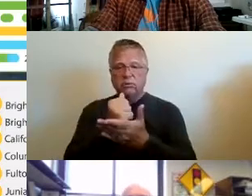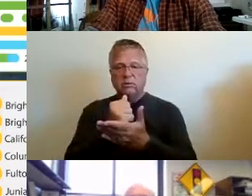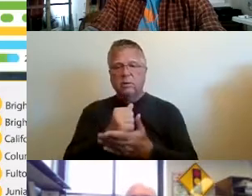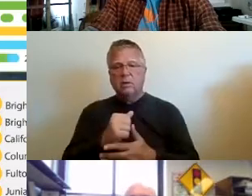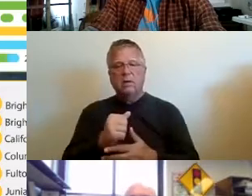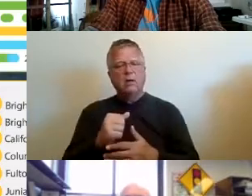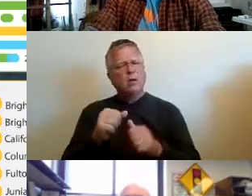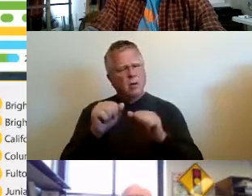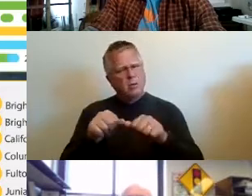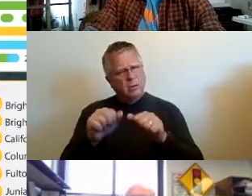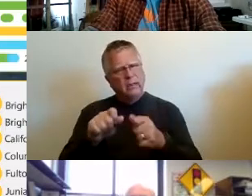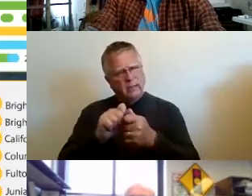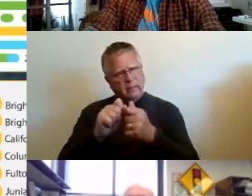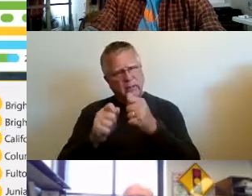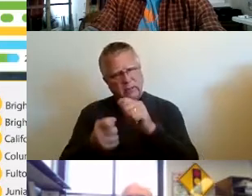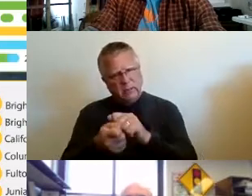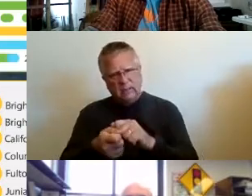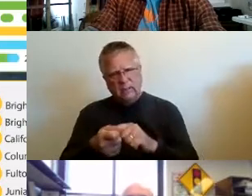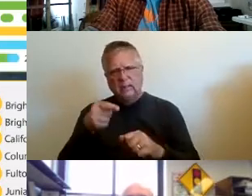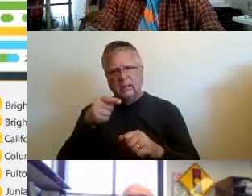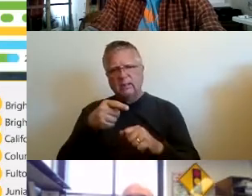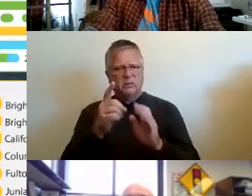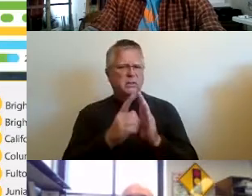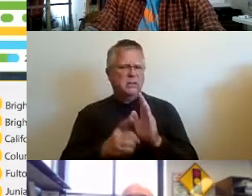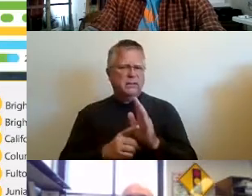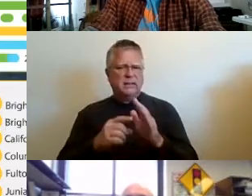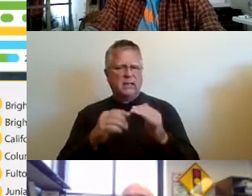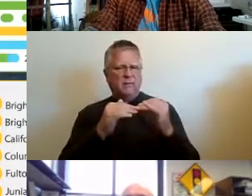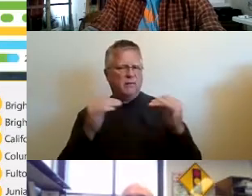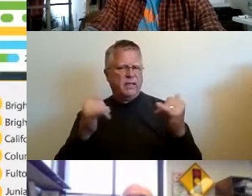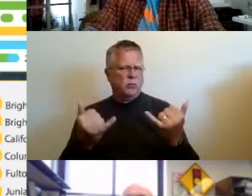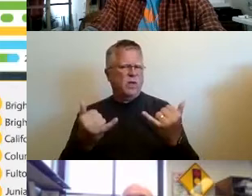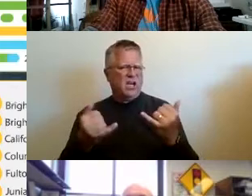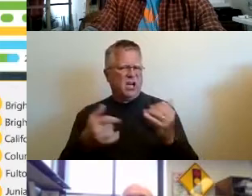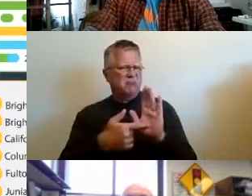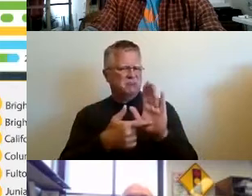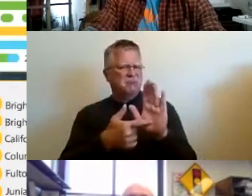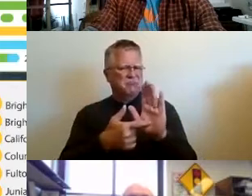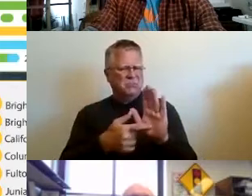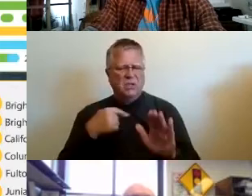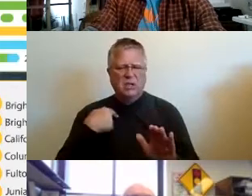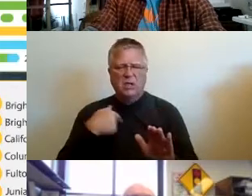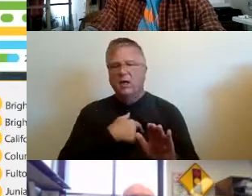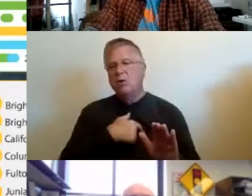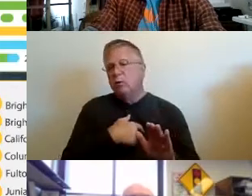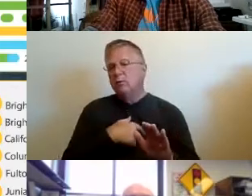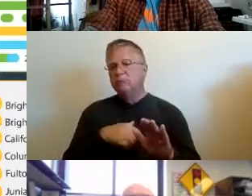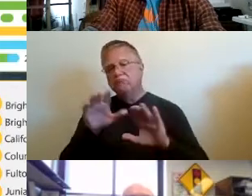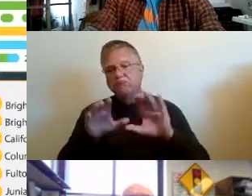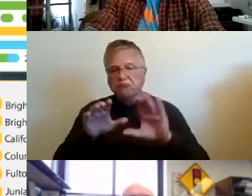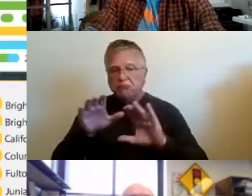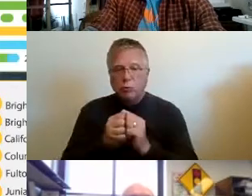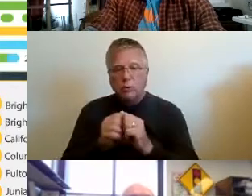changed or something. These are just in the a little bit detailed design phase at this moment, and that we are soliciting with the community to